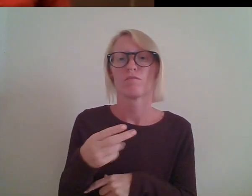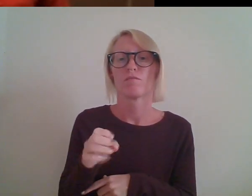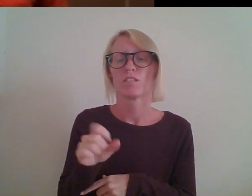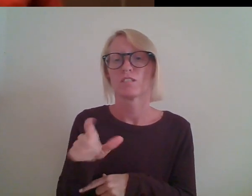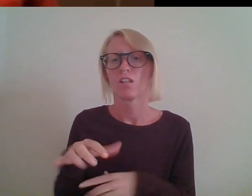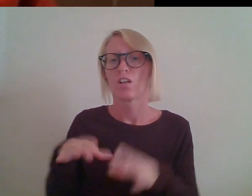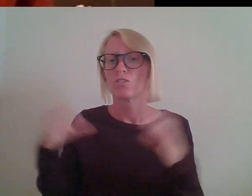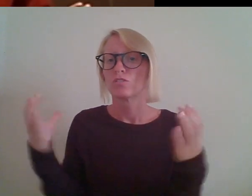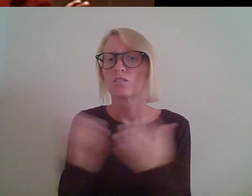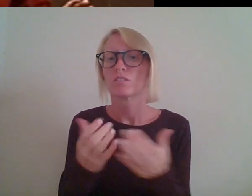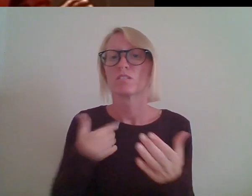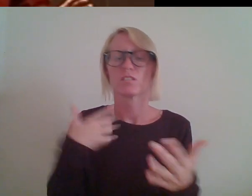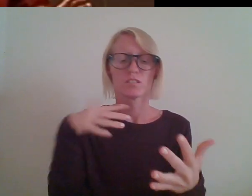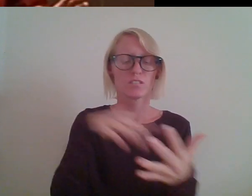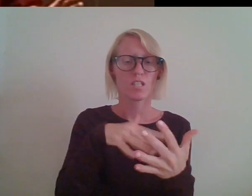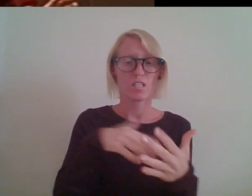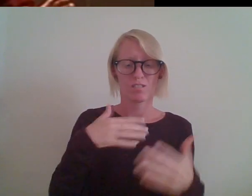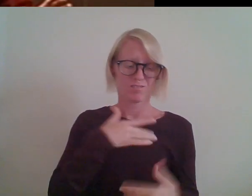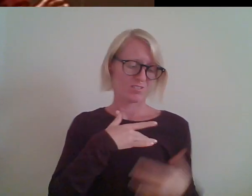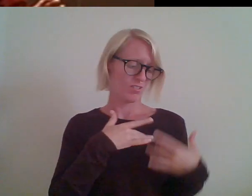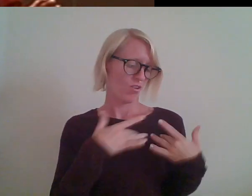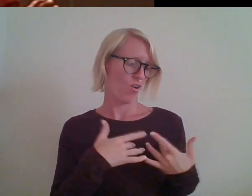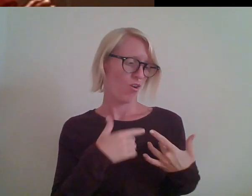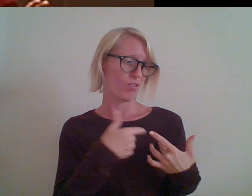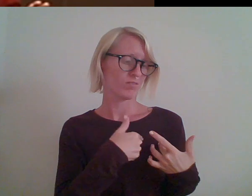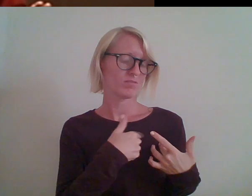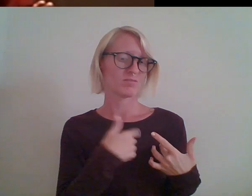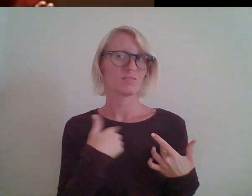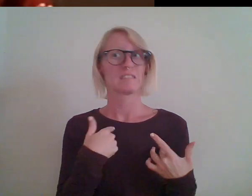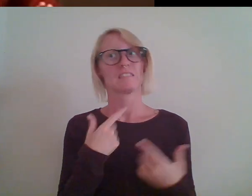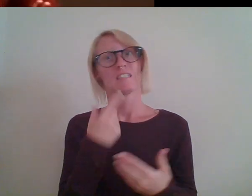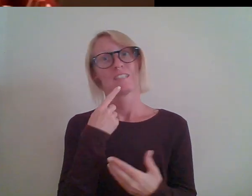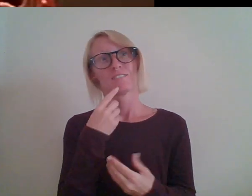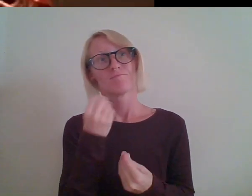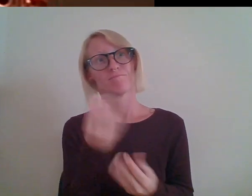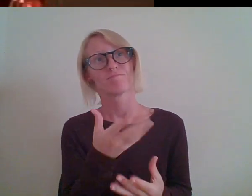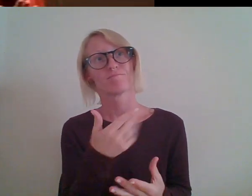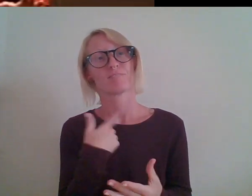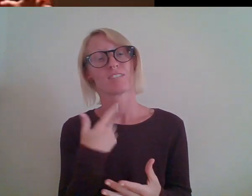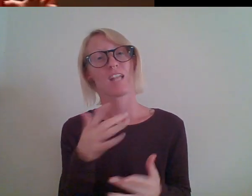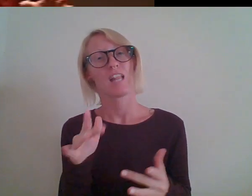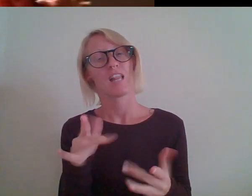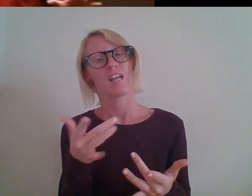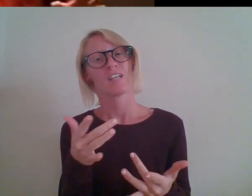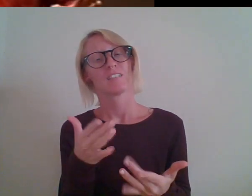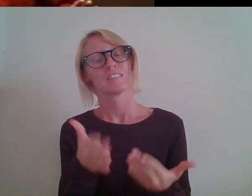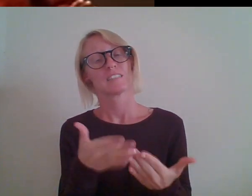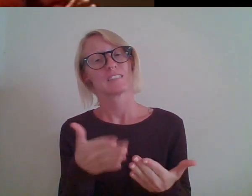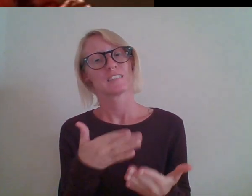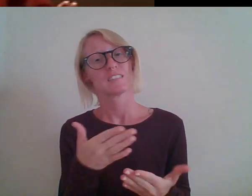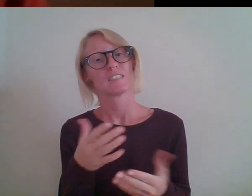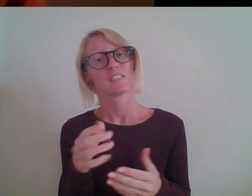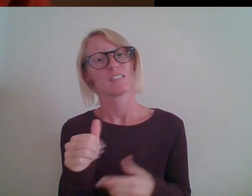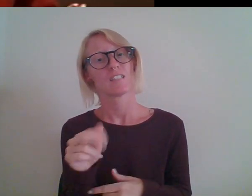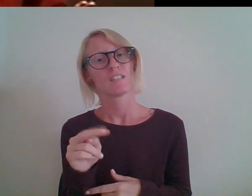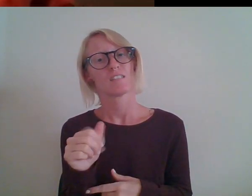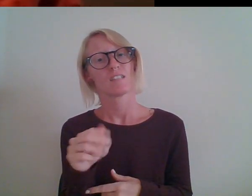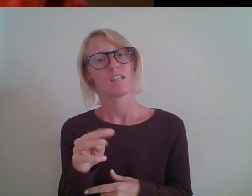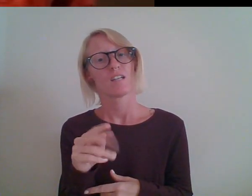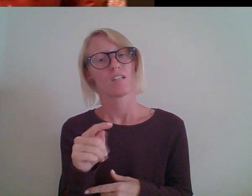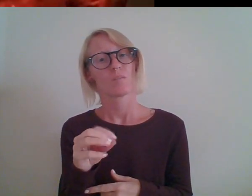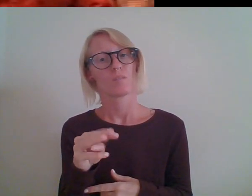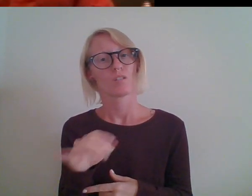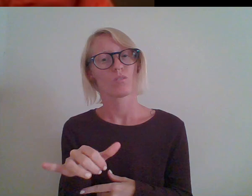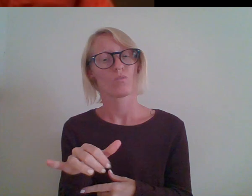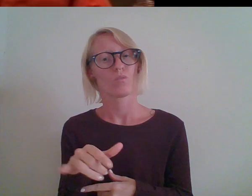says, we're studying the heart. I said, oh, I took a really light anatomy course. What are you studying? The left and